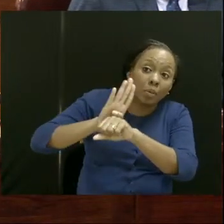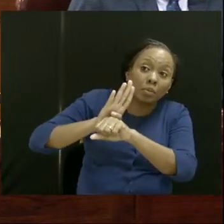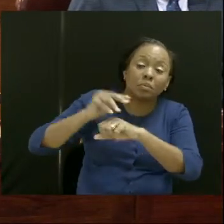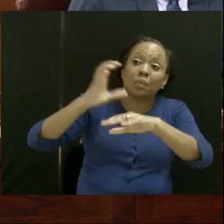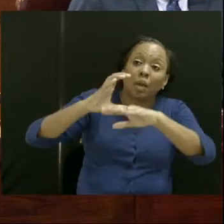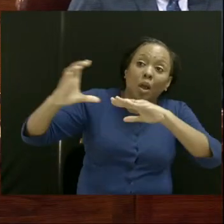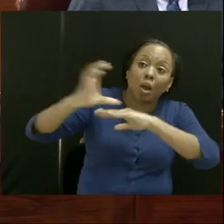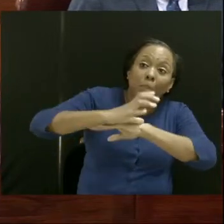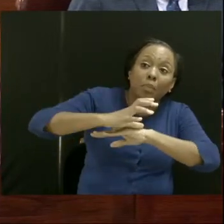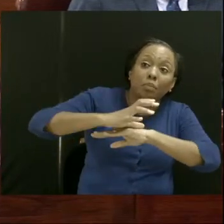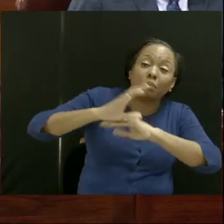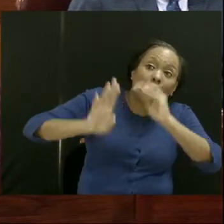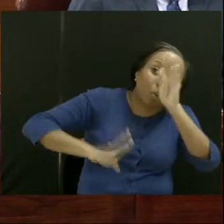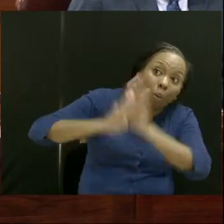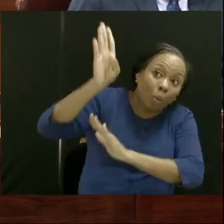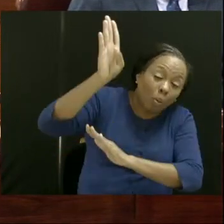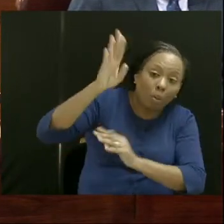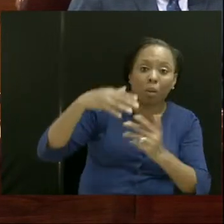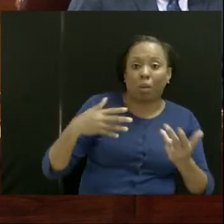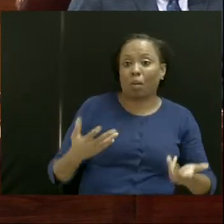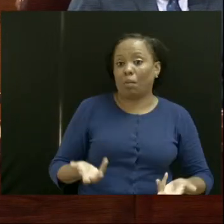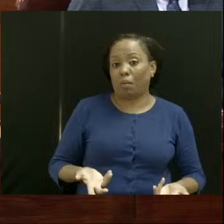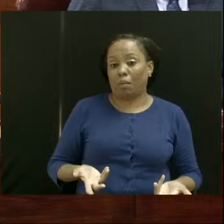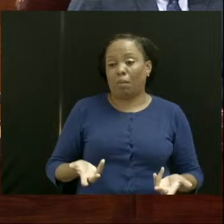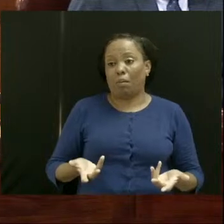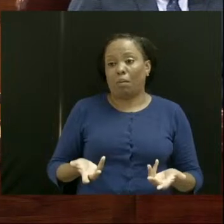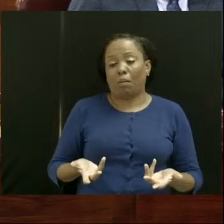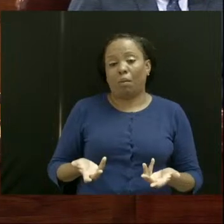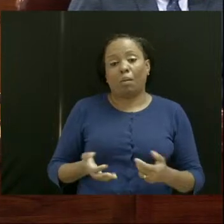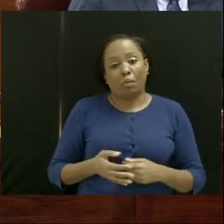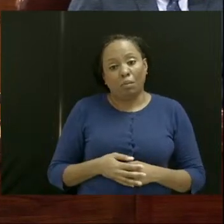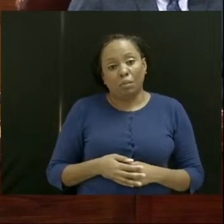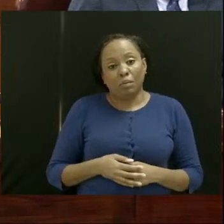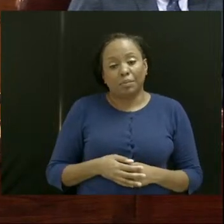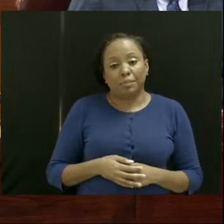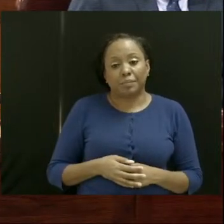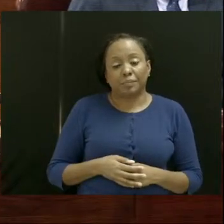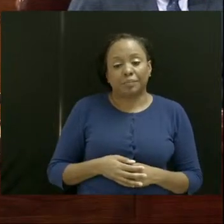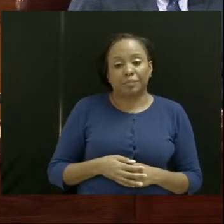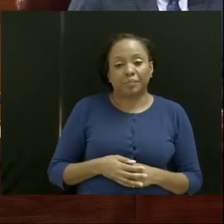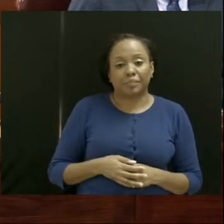the hemisphere, of certain levels,